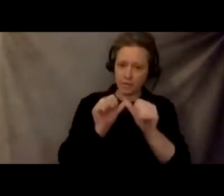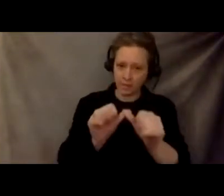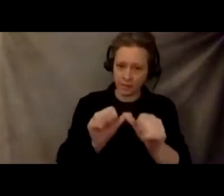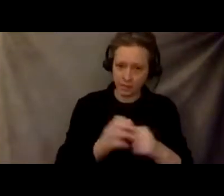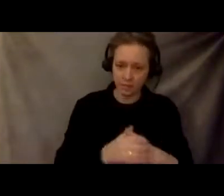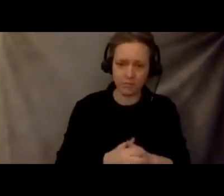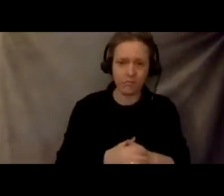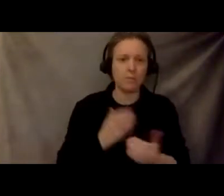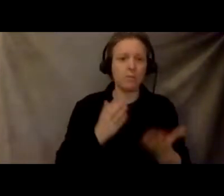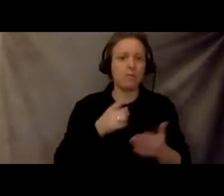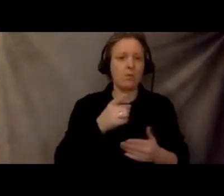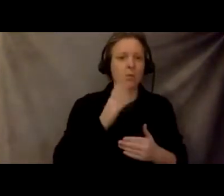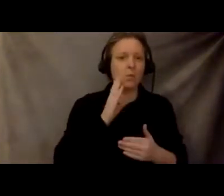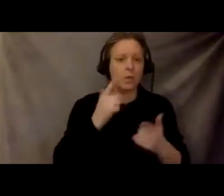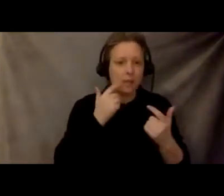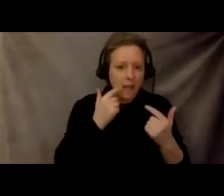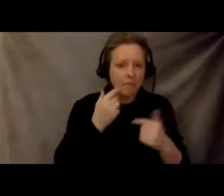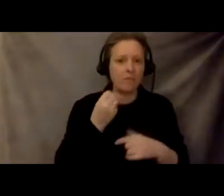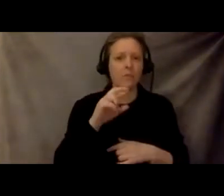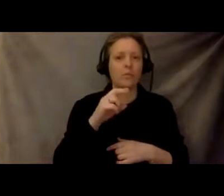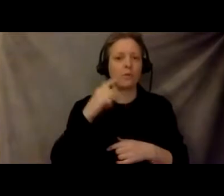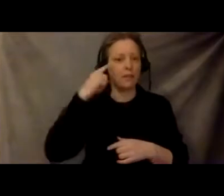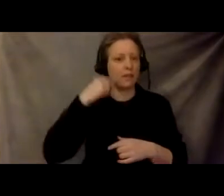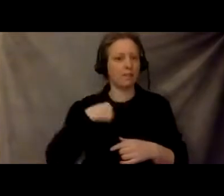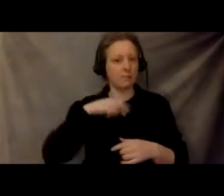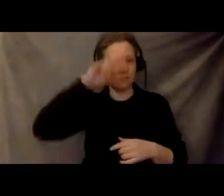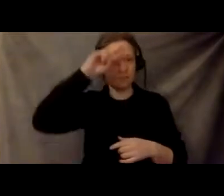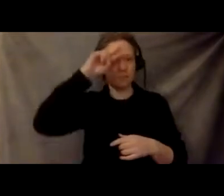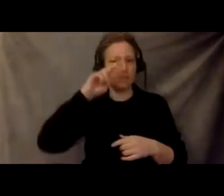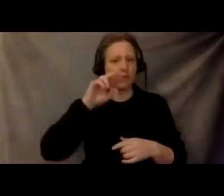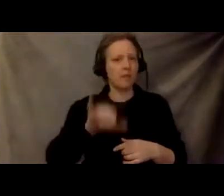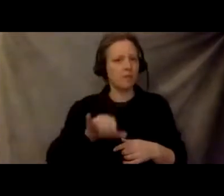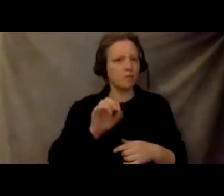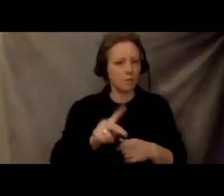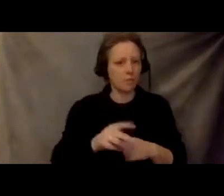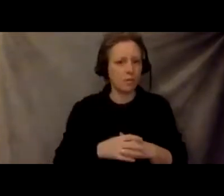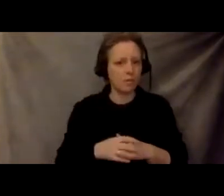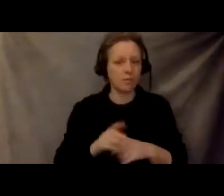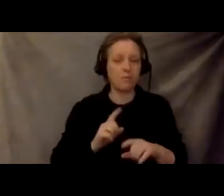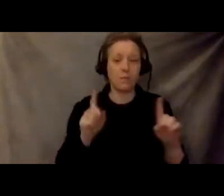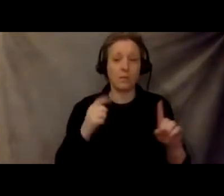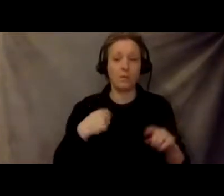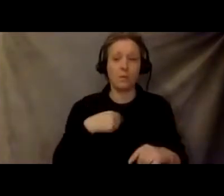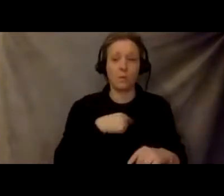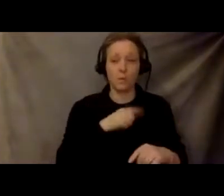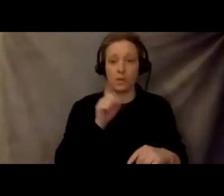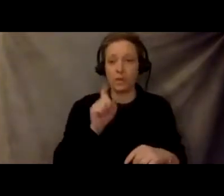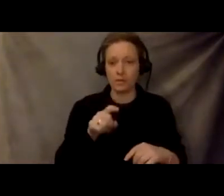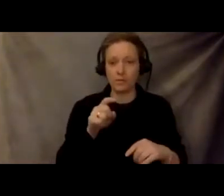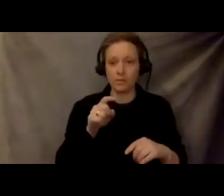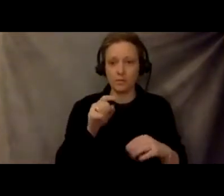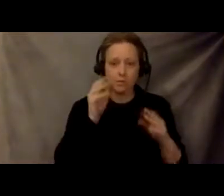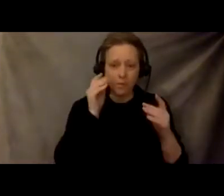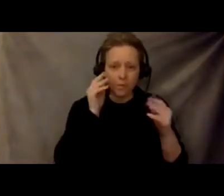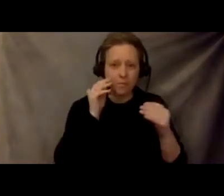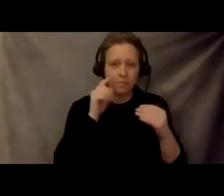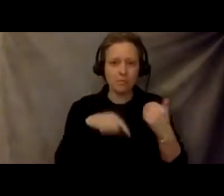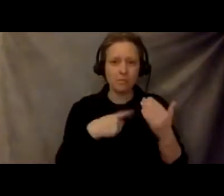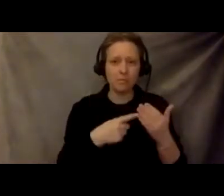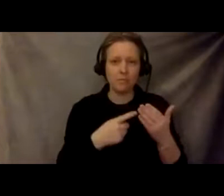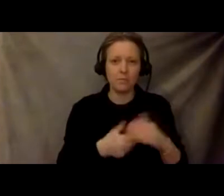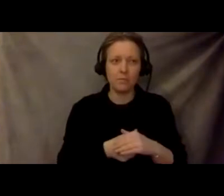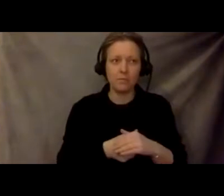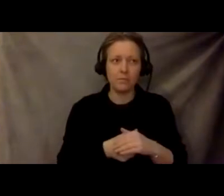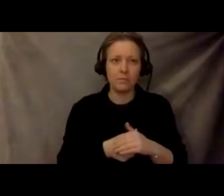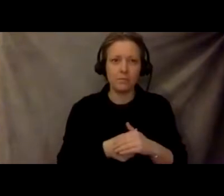and you're going to think it's stupid, and that's okay. We need to come to realization that we go up instead of continue to go out. That it wouldn't